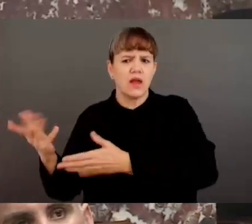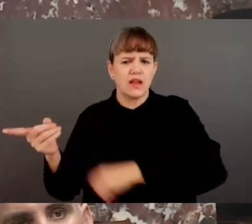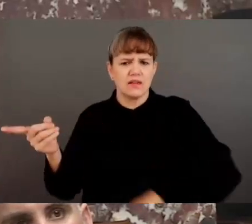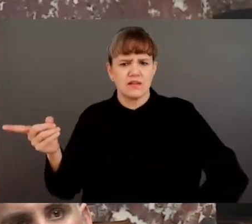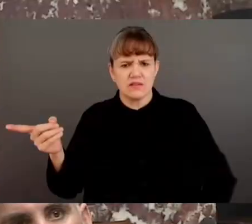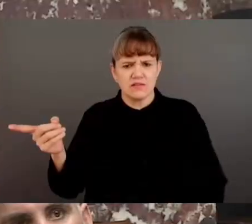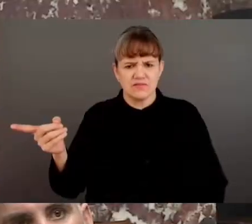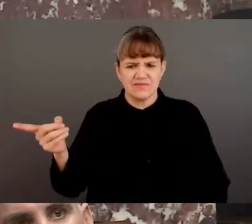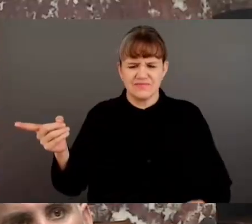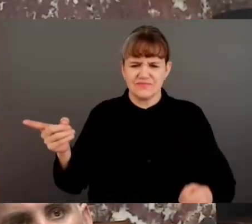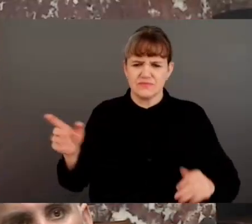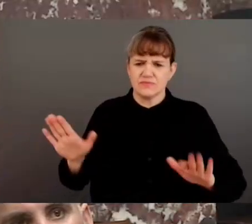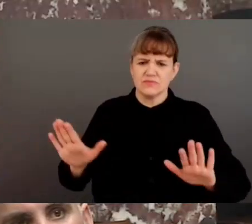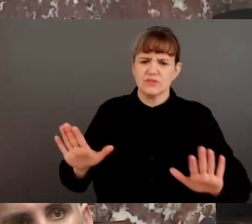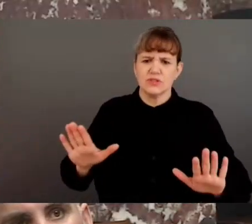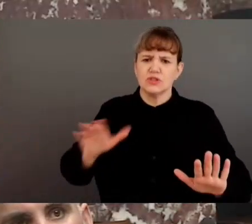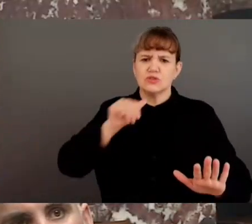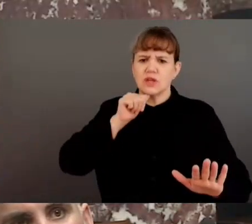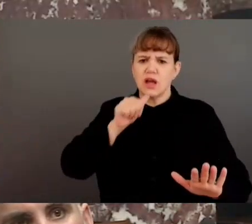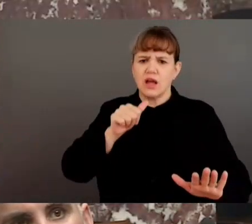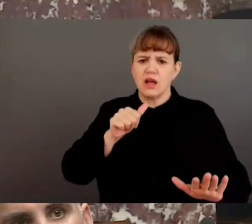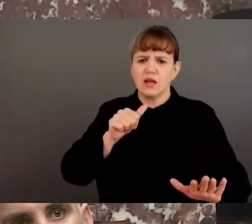children, it's concerning.